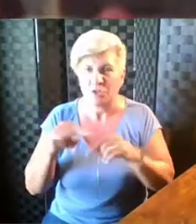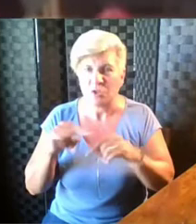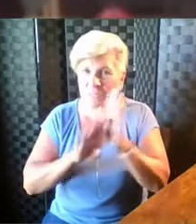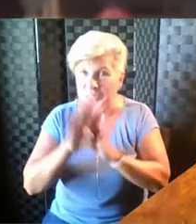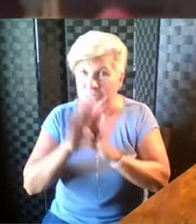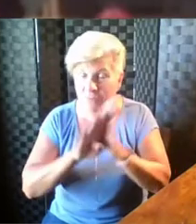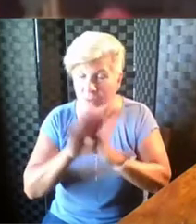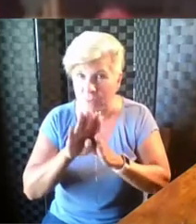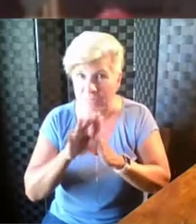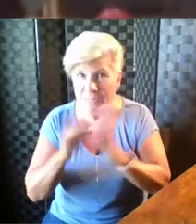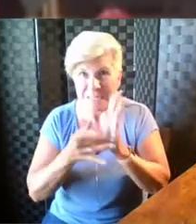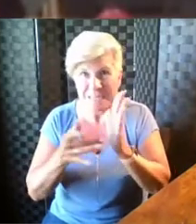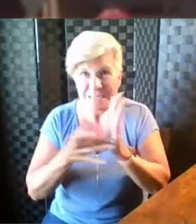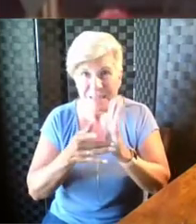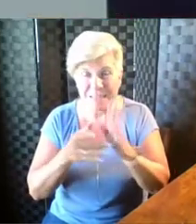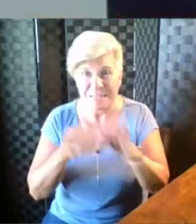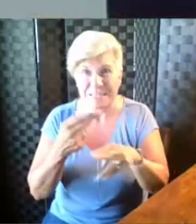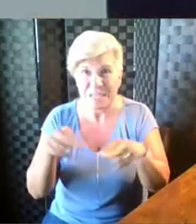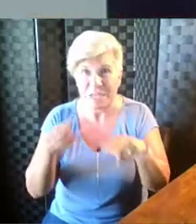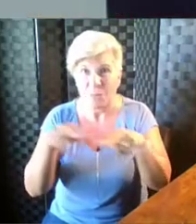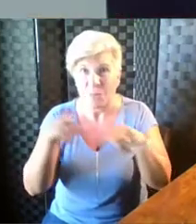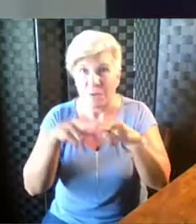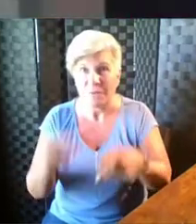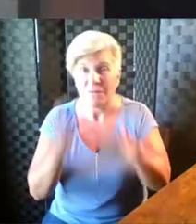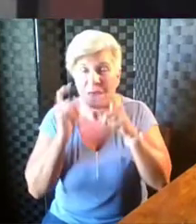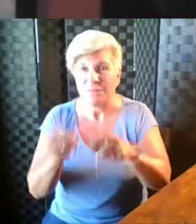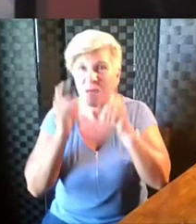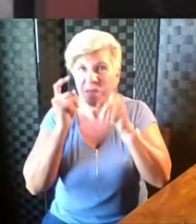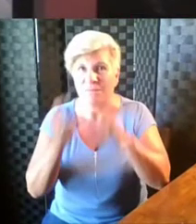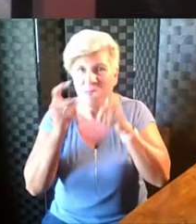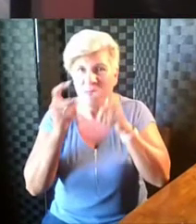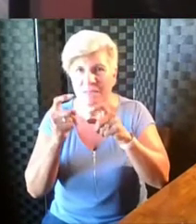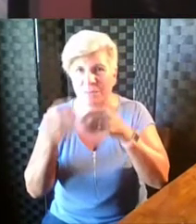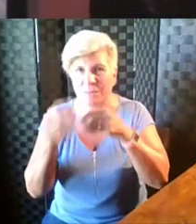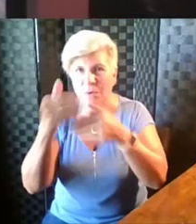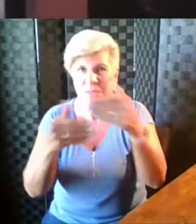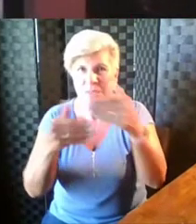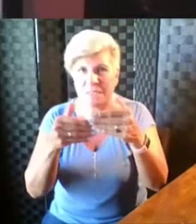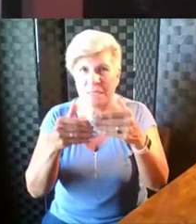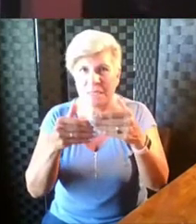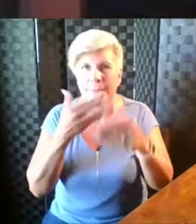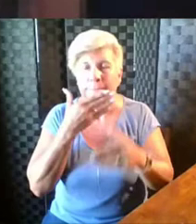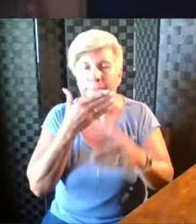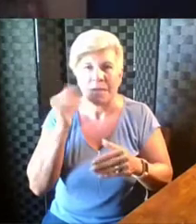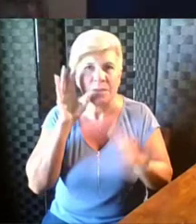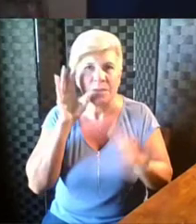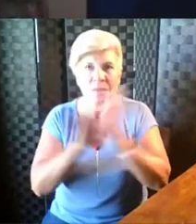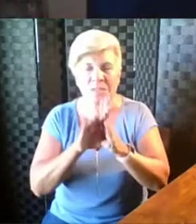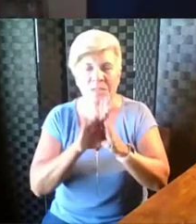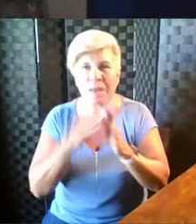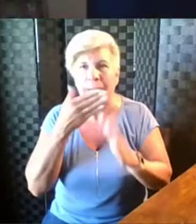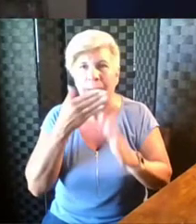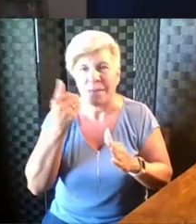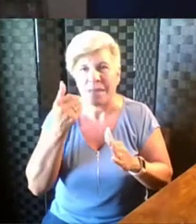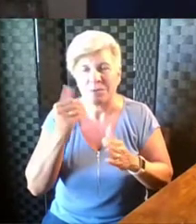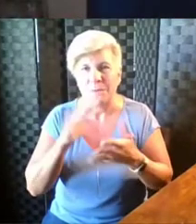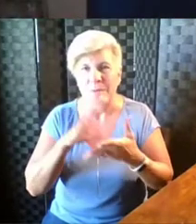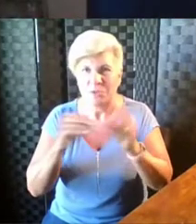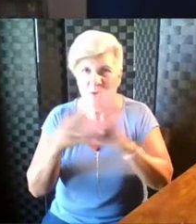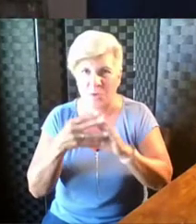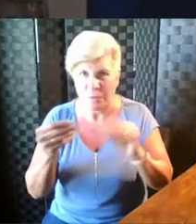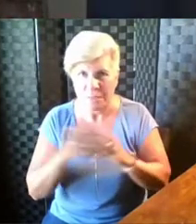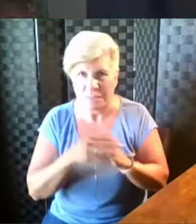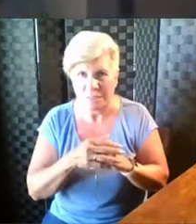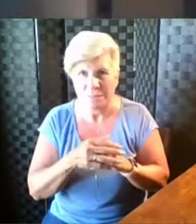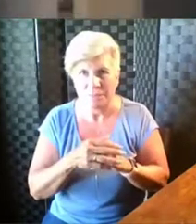development, technology has led to faster processing speeds, sharper graphics, and more elaborate storylines. Despite